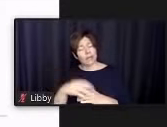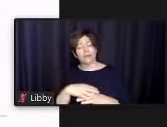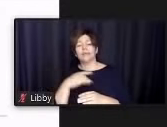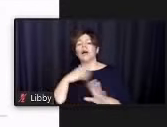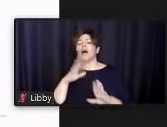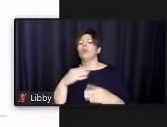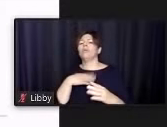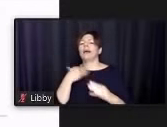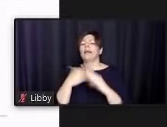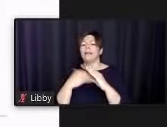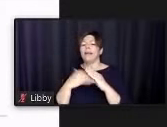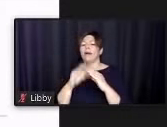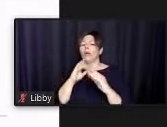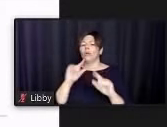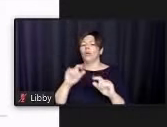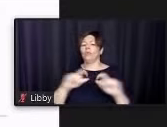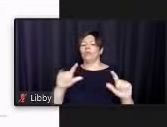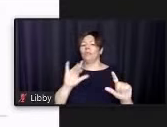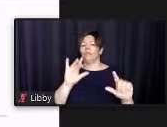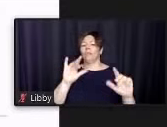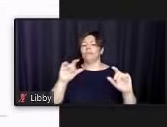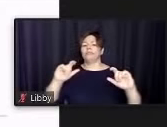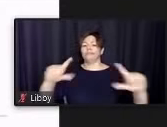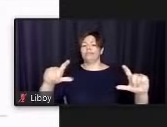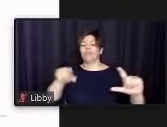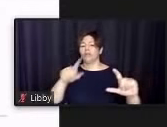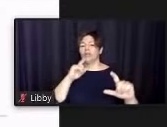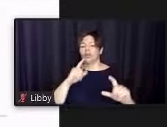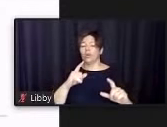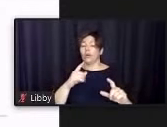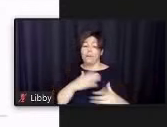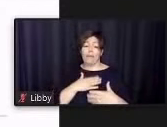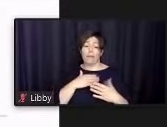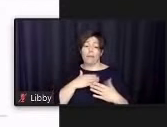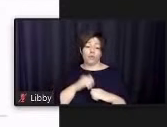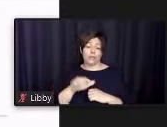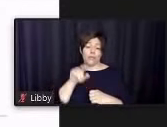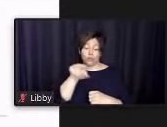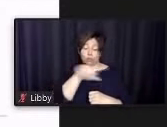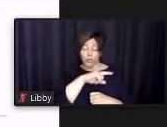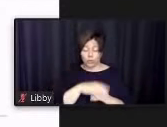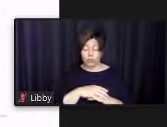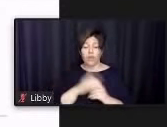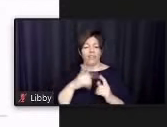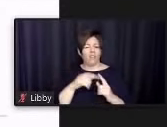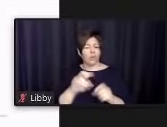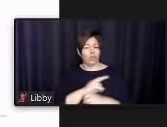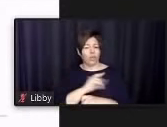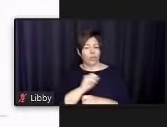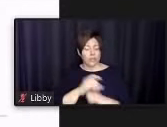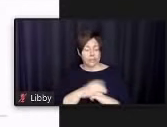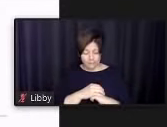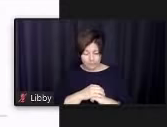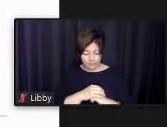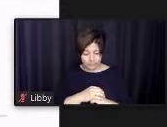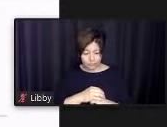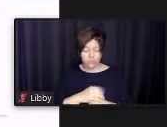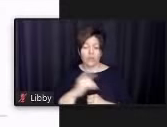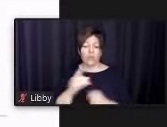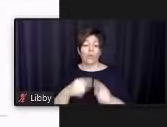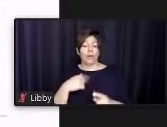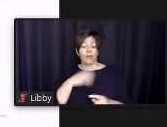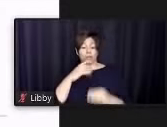my email just in a few minutes. Some of you have asked for this as a part of this. I'll be happy to send it to you so that you can use it. But when I talk about